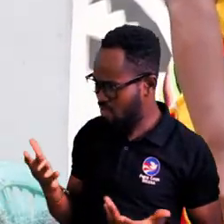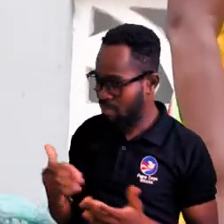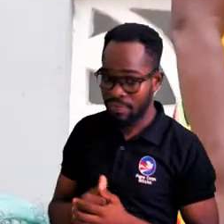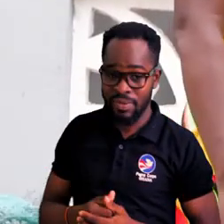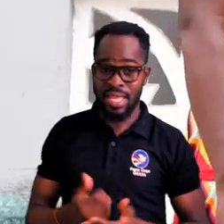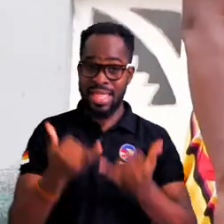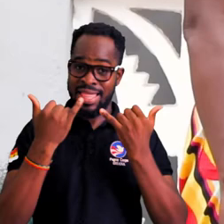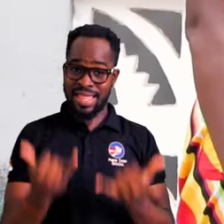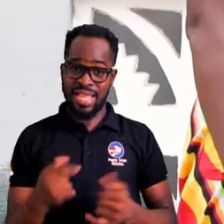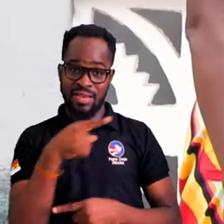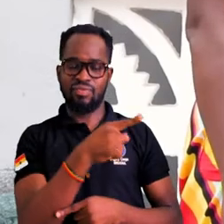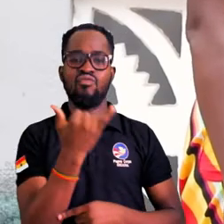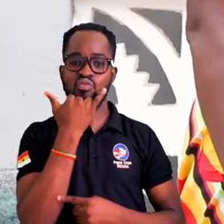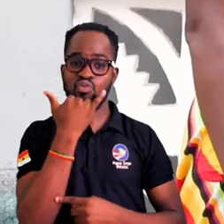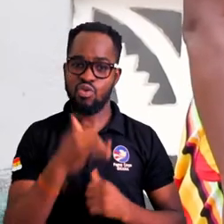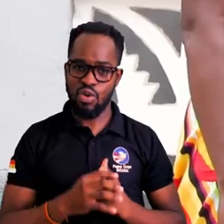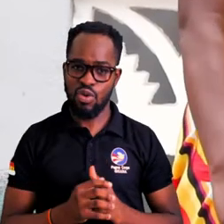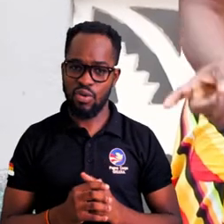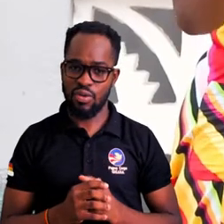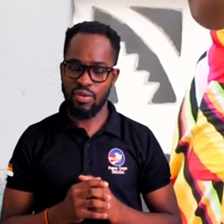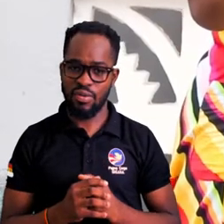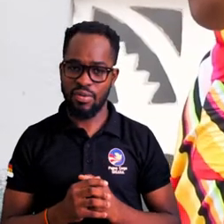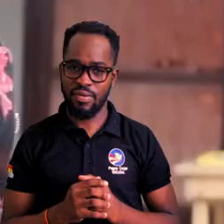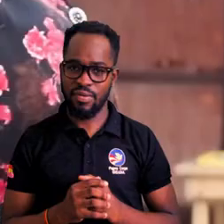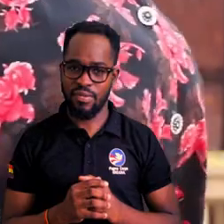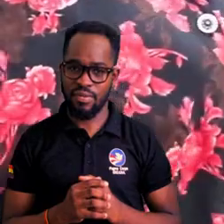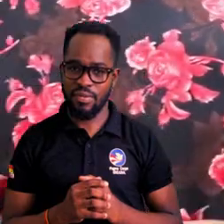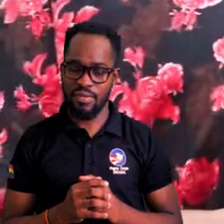Mom. Now, this is wrong.